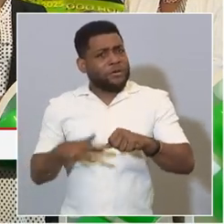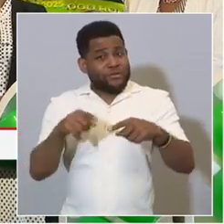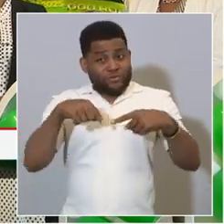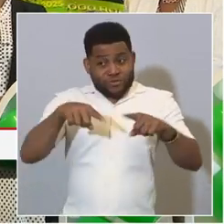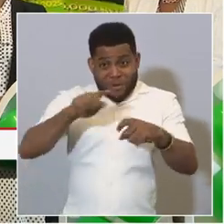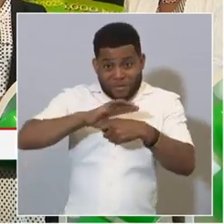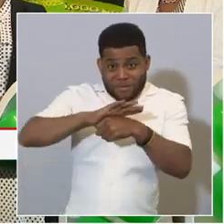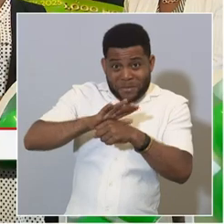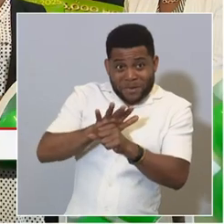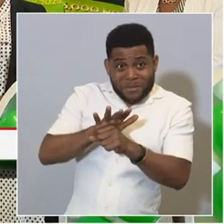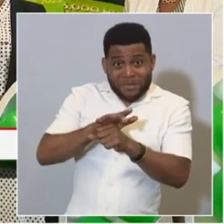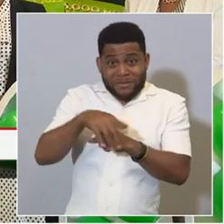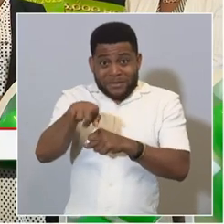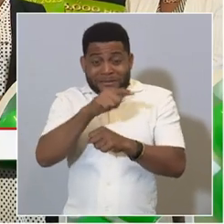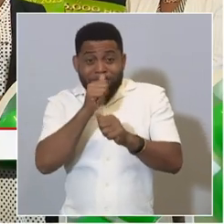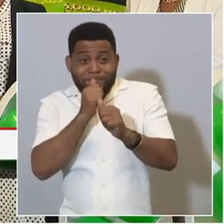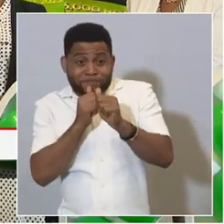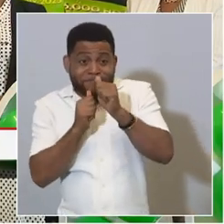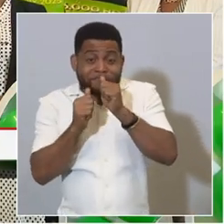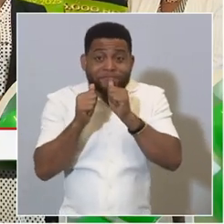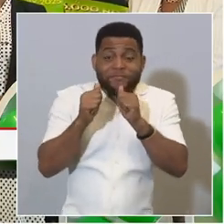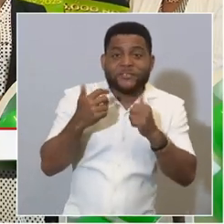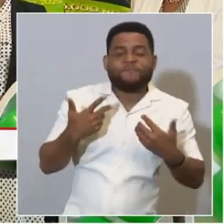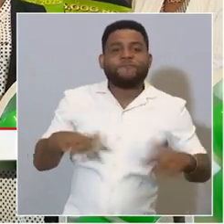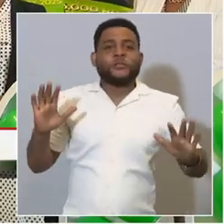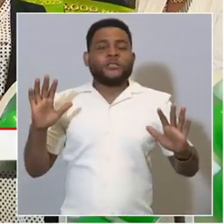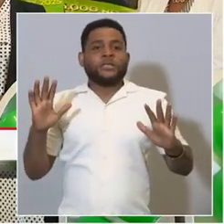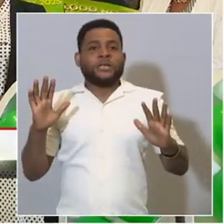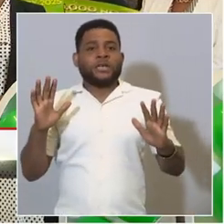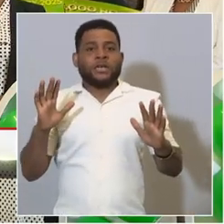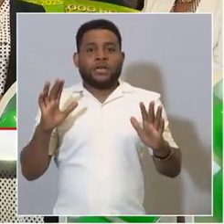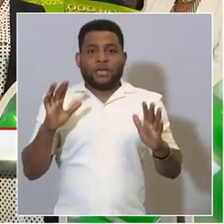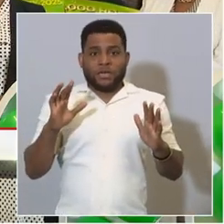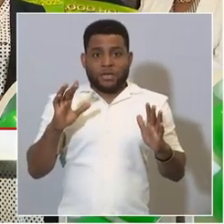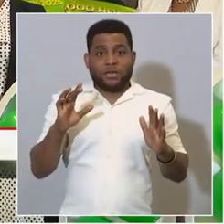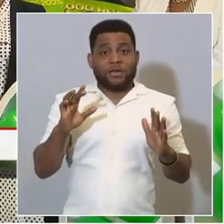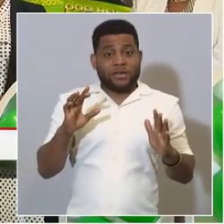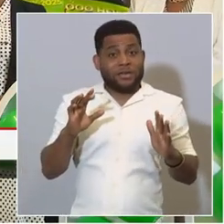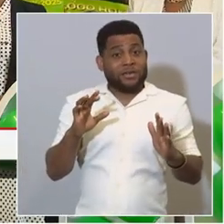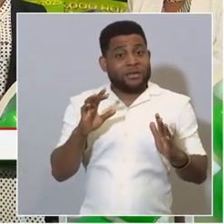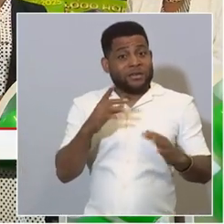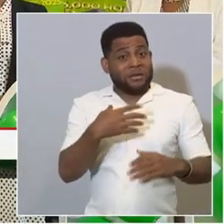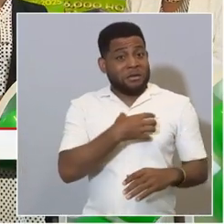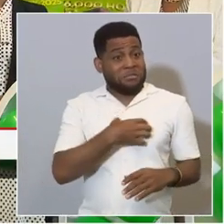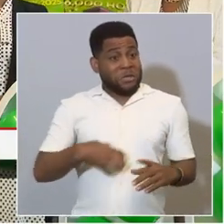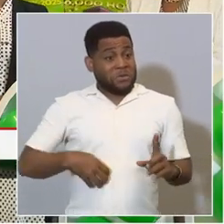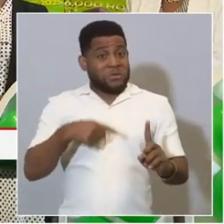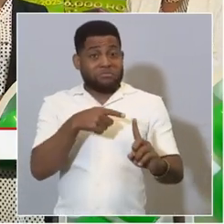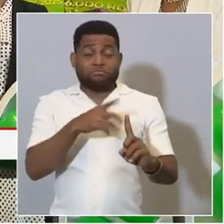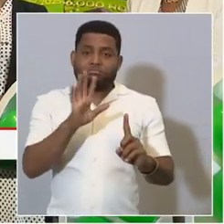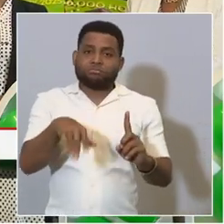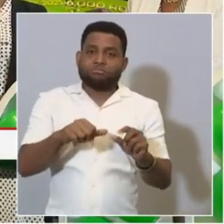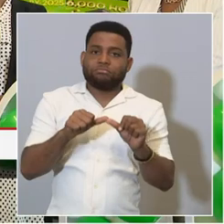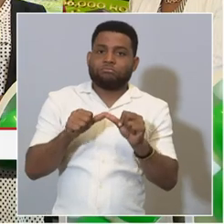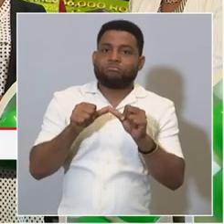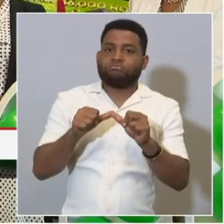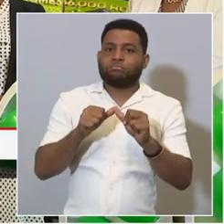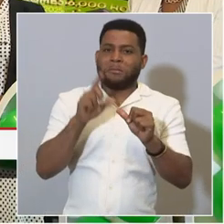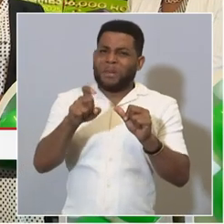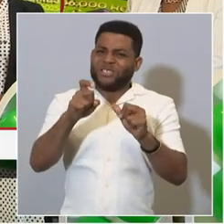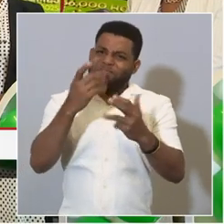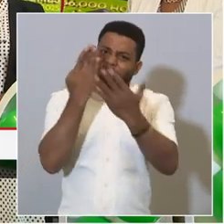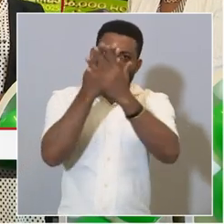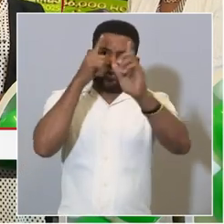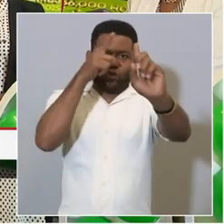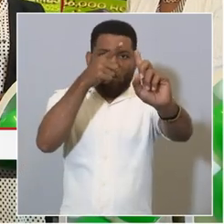But ultimately, we got through the pandemic, and the mayor stayed focused on that goal. The Housing Production Trust